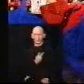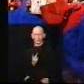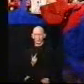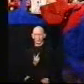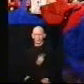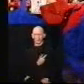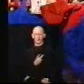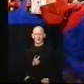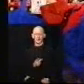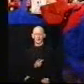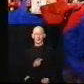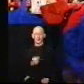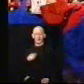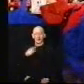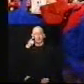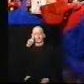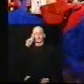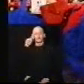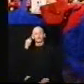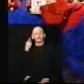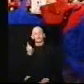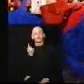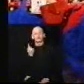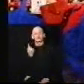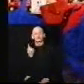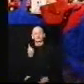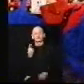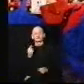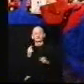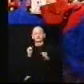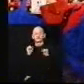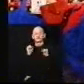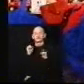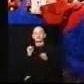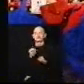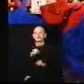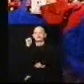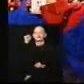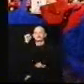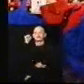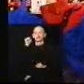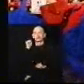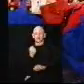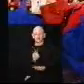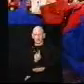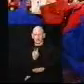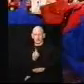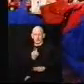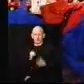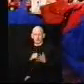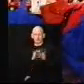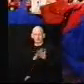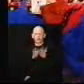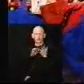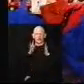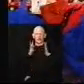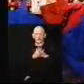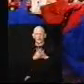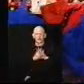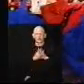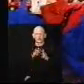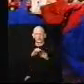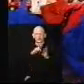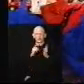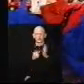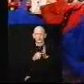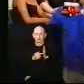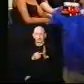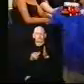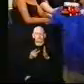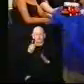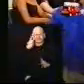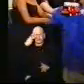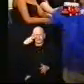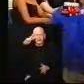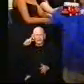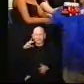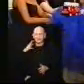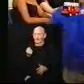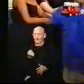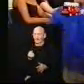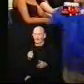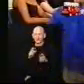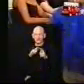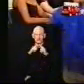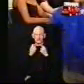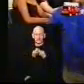solo show And I've managed to bring a team of about 50 people Which way would you prefer to swing now now?